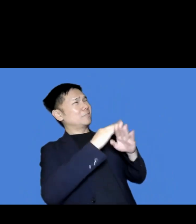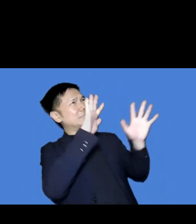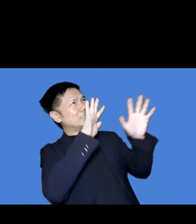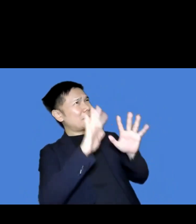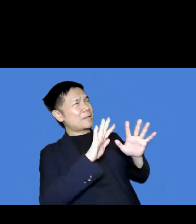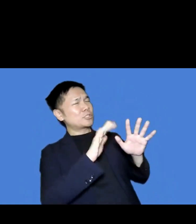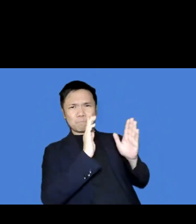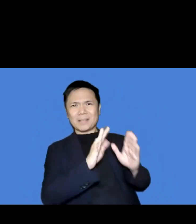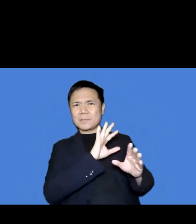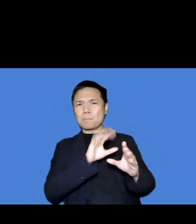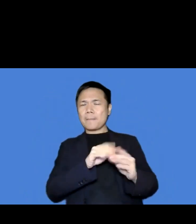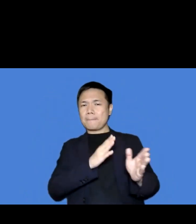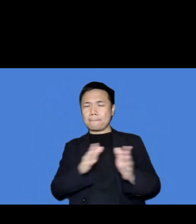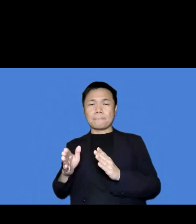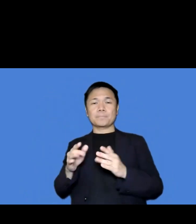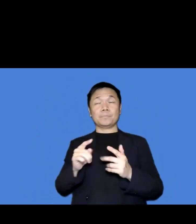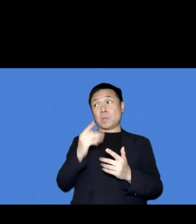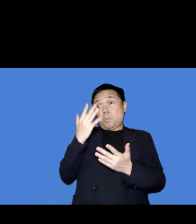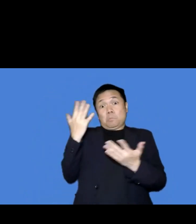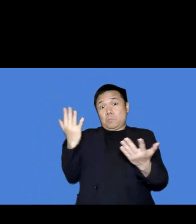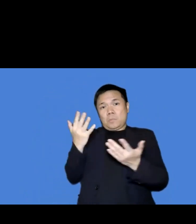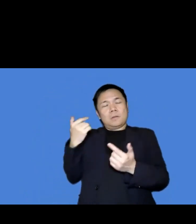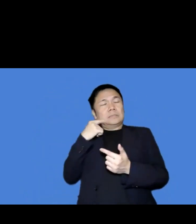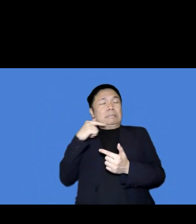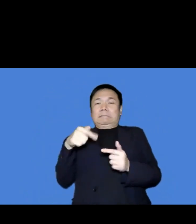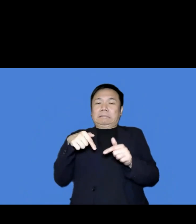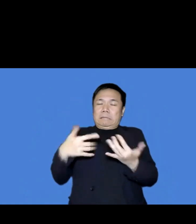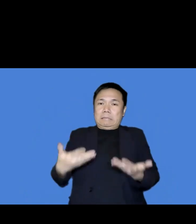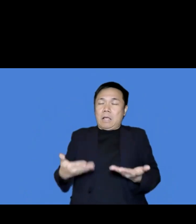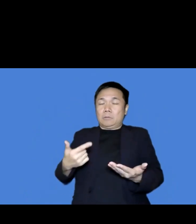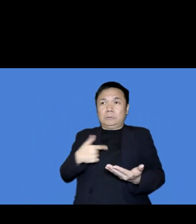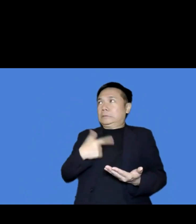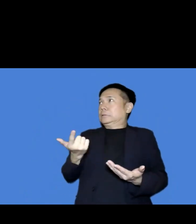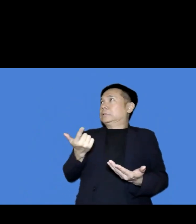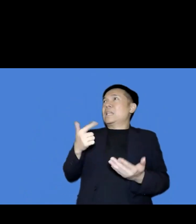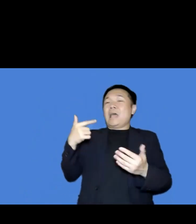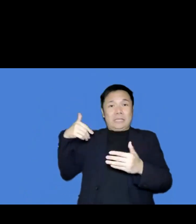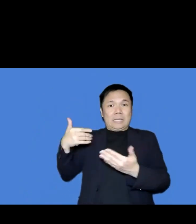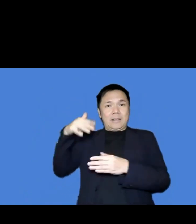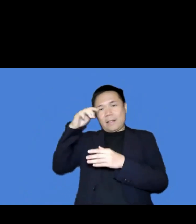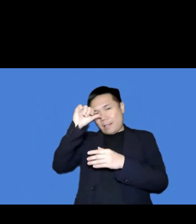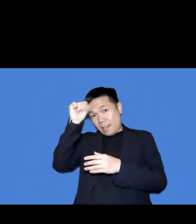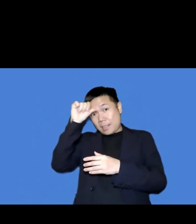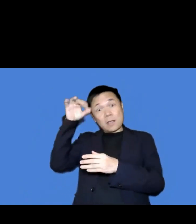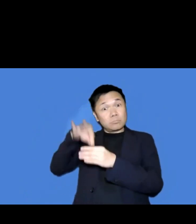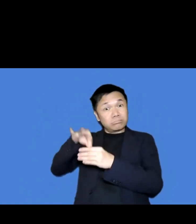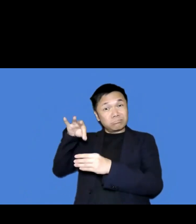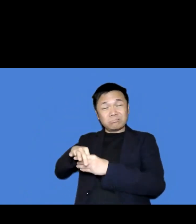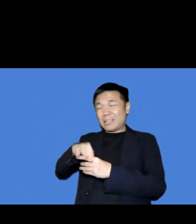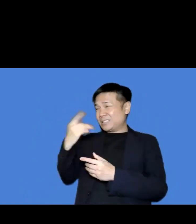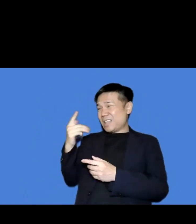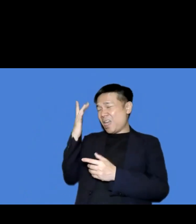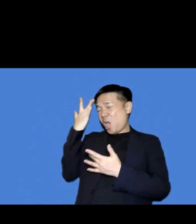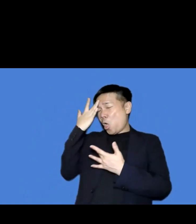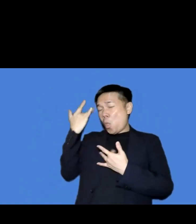inclusive. Because let's say in this year when we were having general elections, it was in the peak of the summers. So we need to be